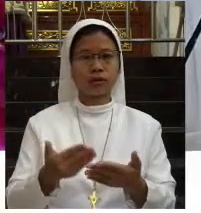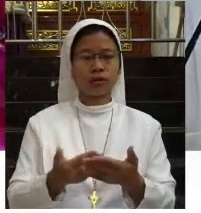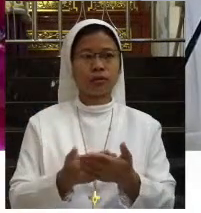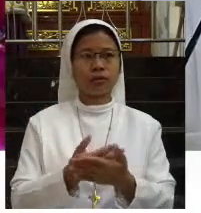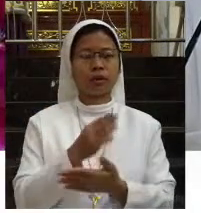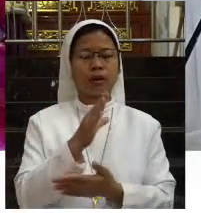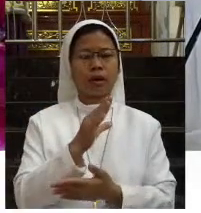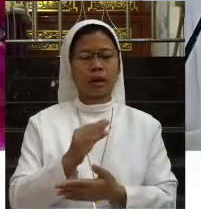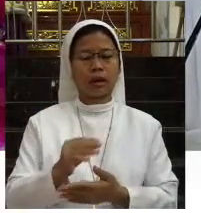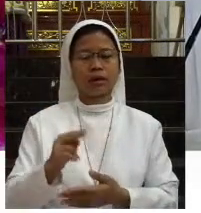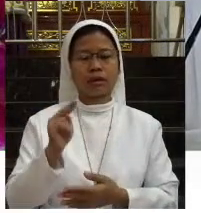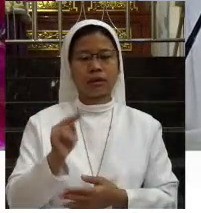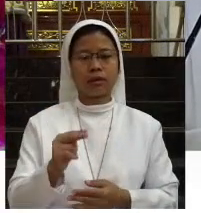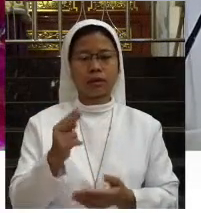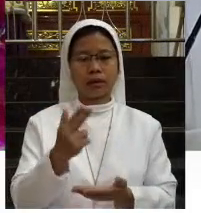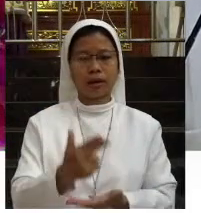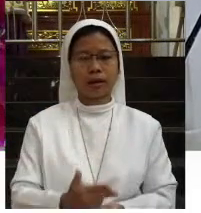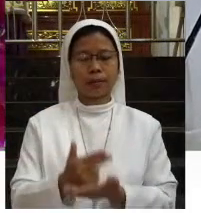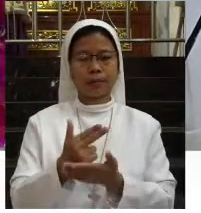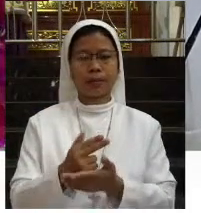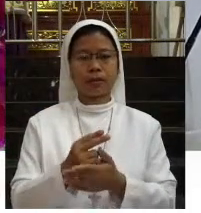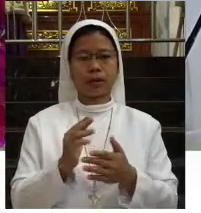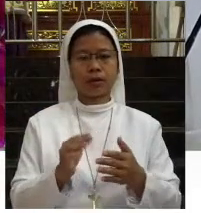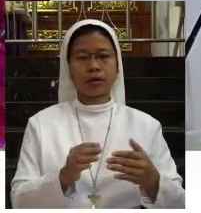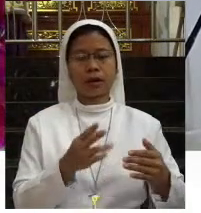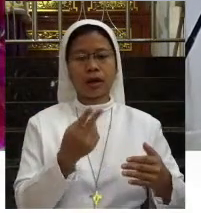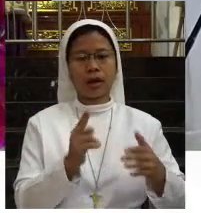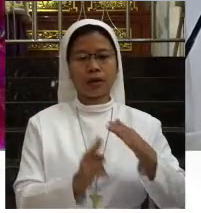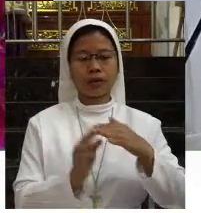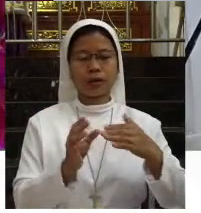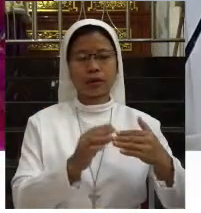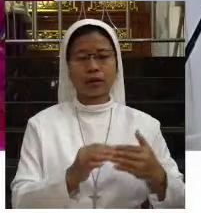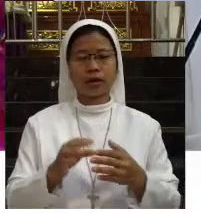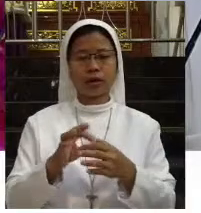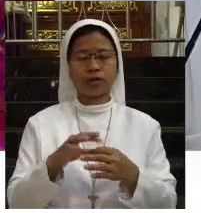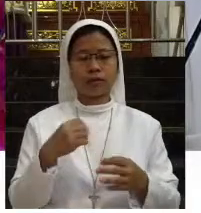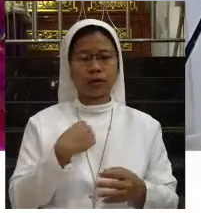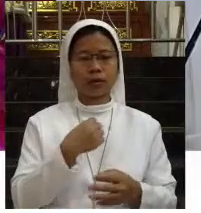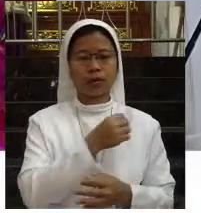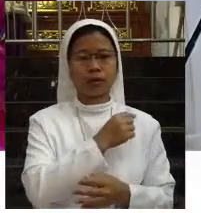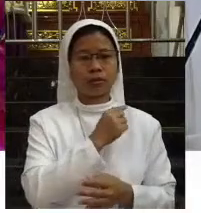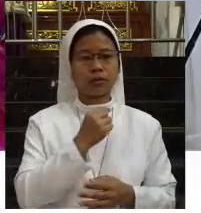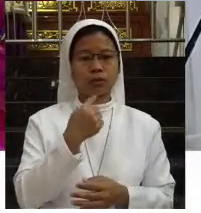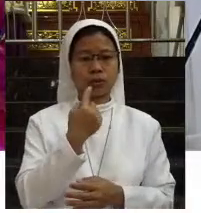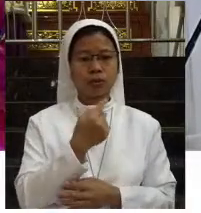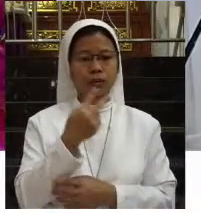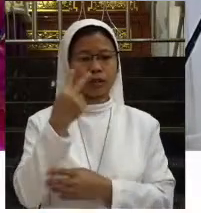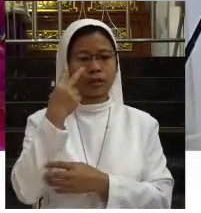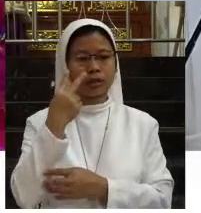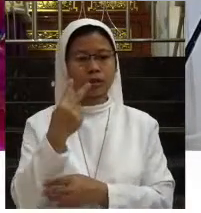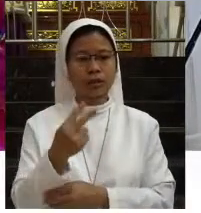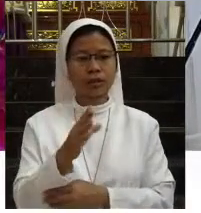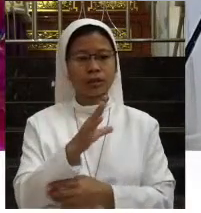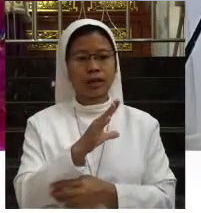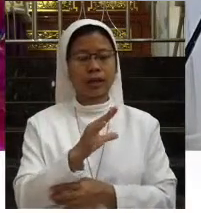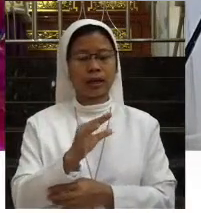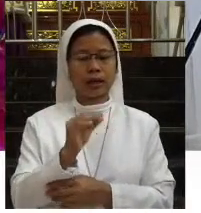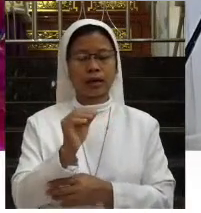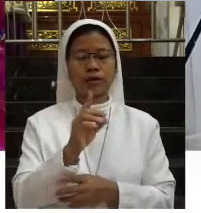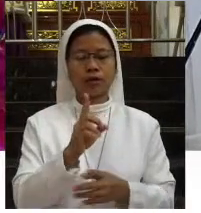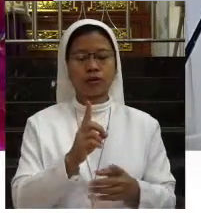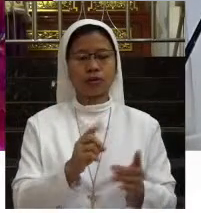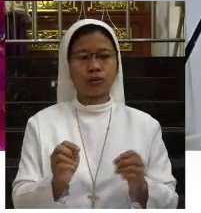struggling under the direction of our pastors who oversee and direct these gracious